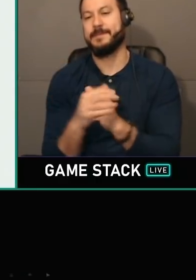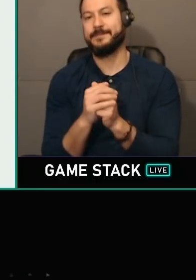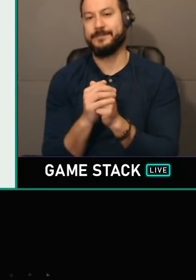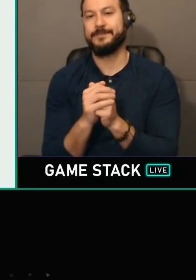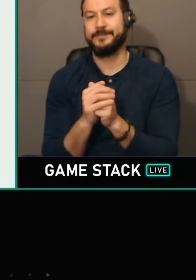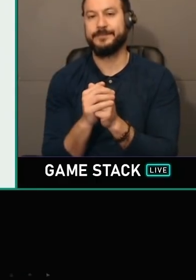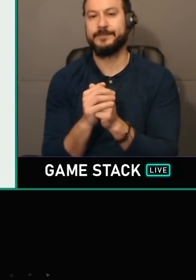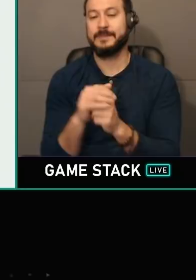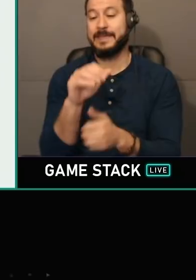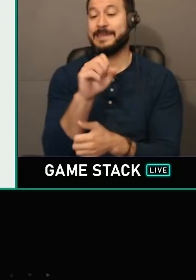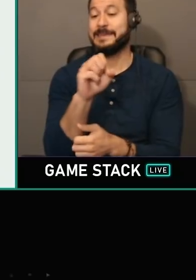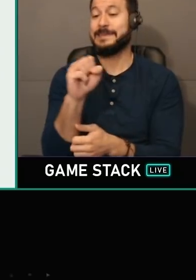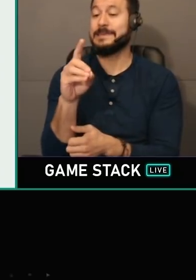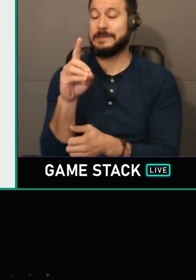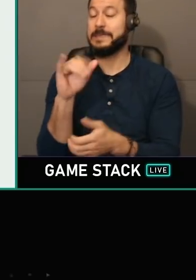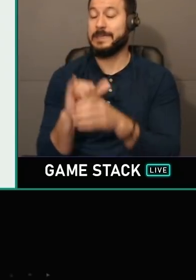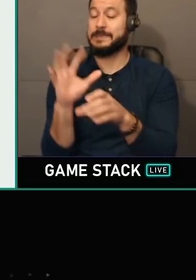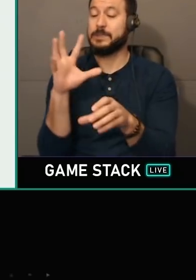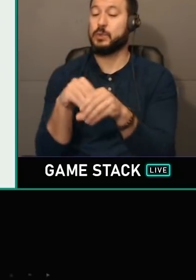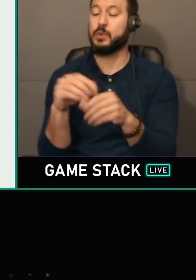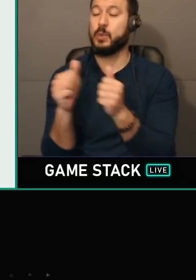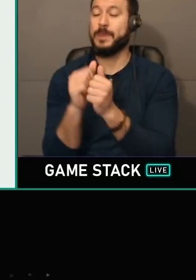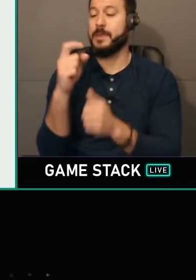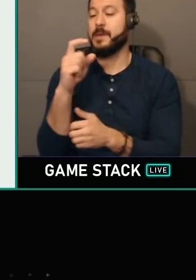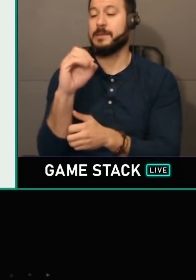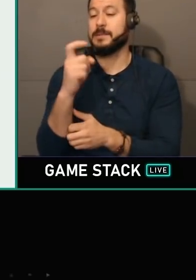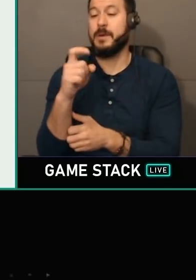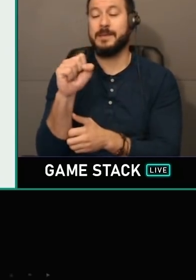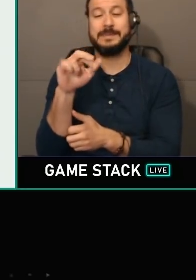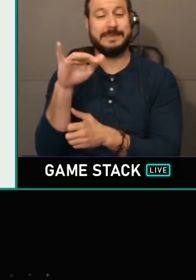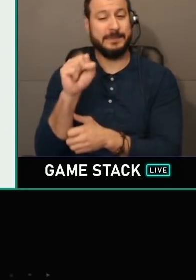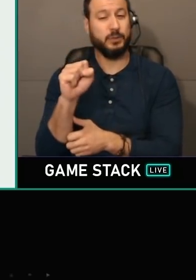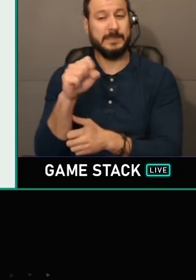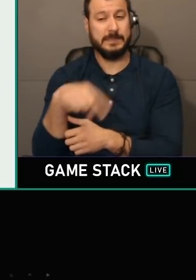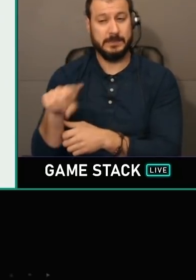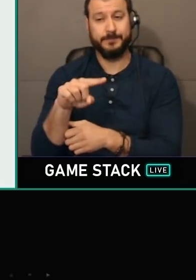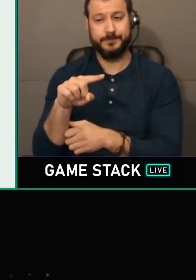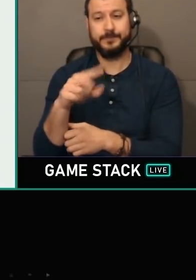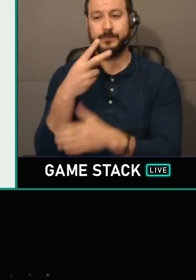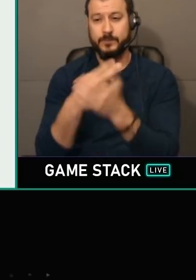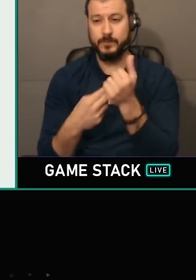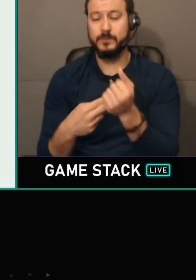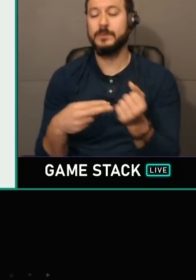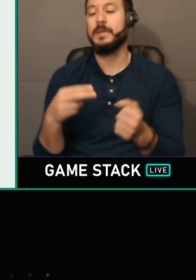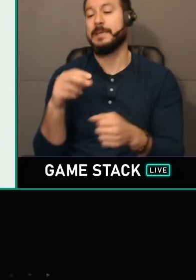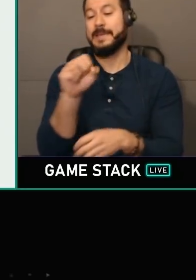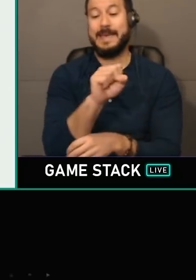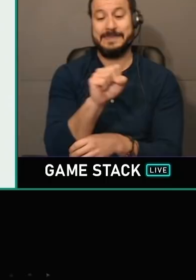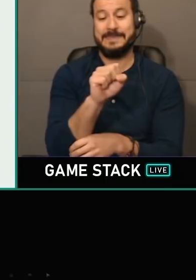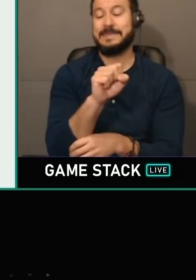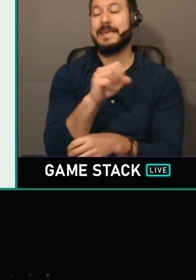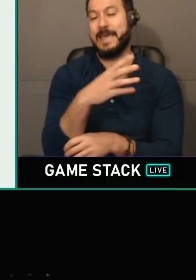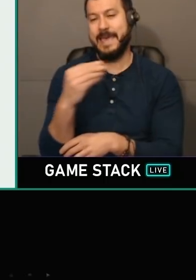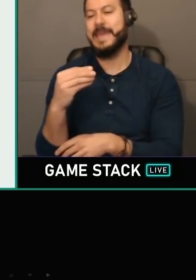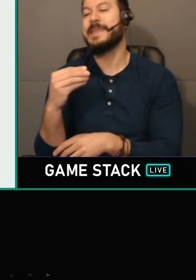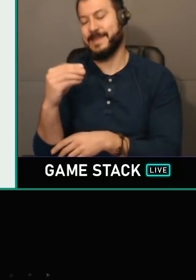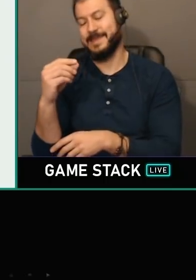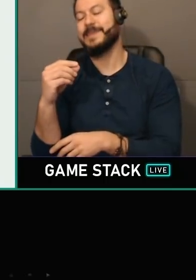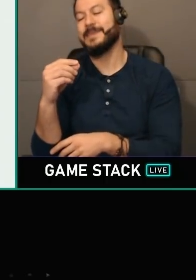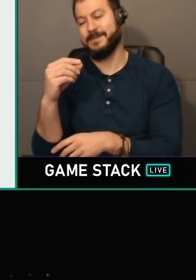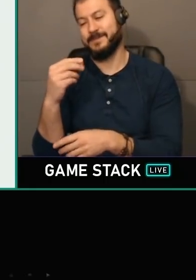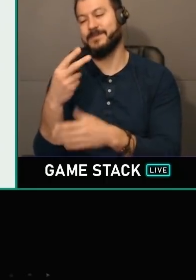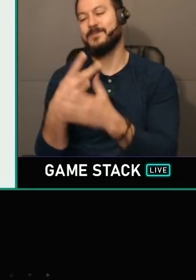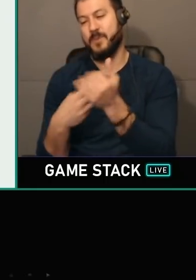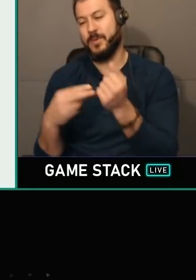The SSD that's included within the Xbox series of consoles, both the Xbox Series S as well as the Xbox Series